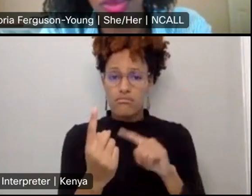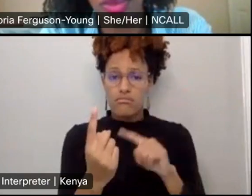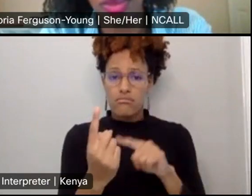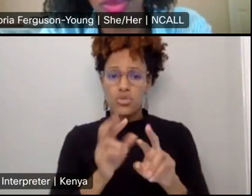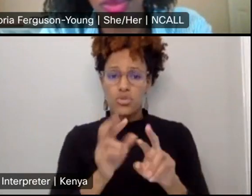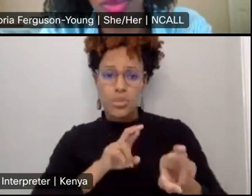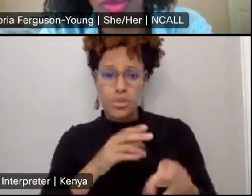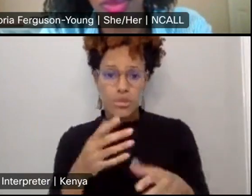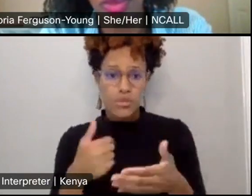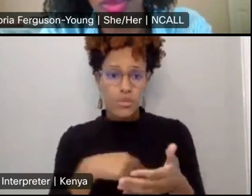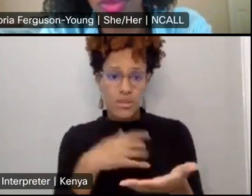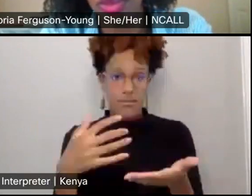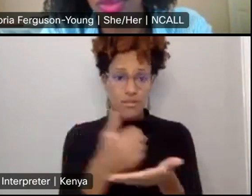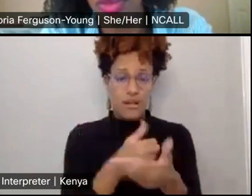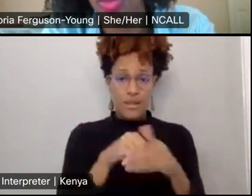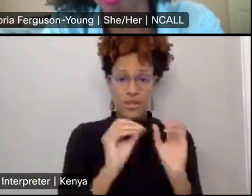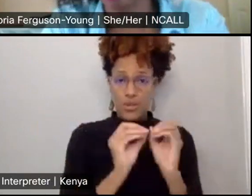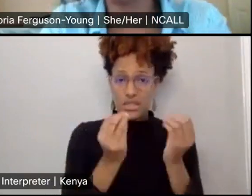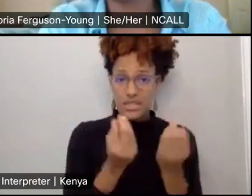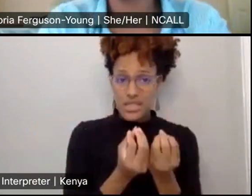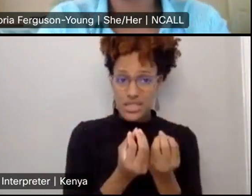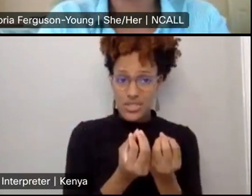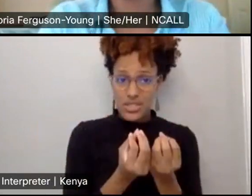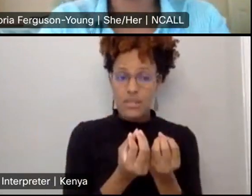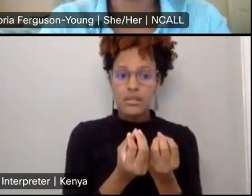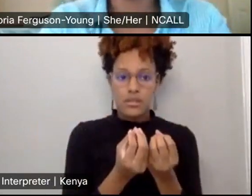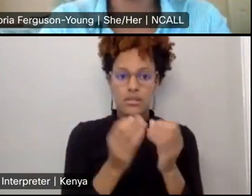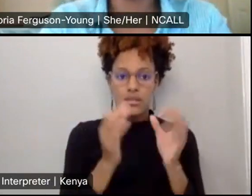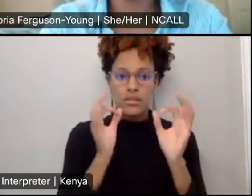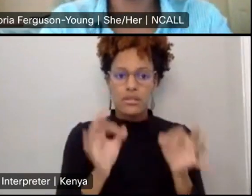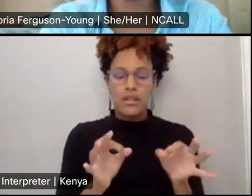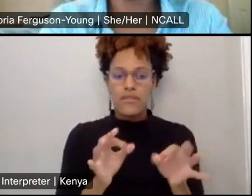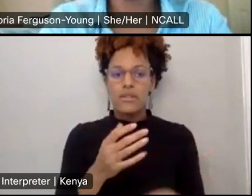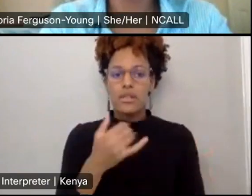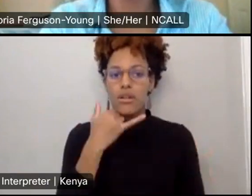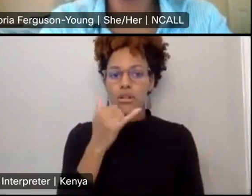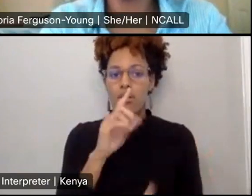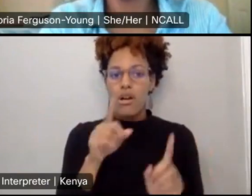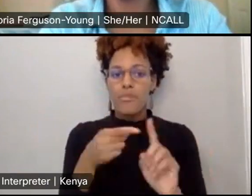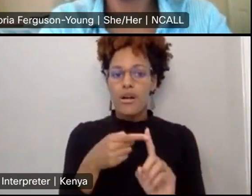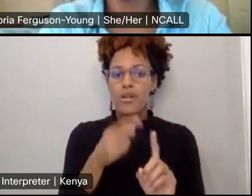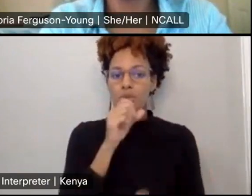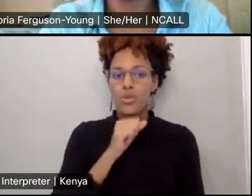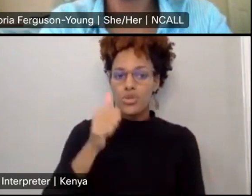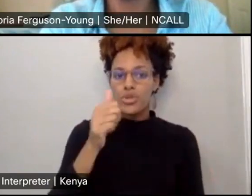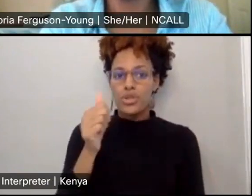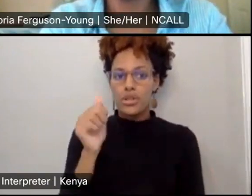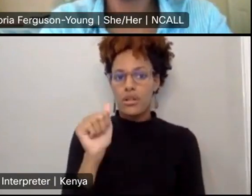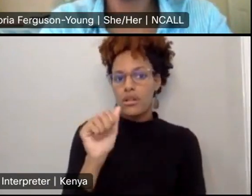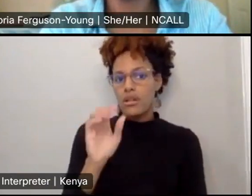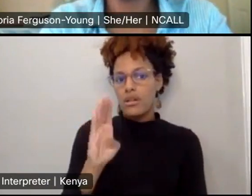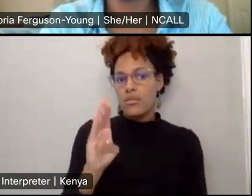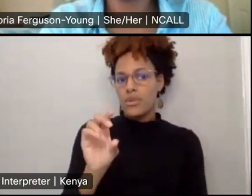they were receiving in our organization was a call about elder abuse. And so they had recognized